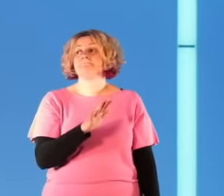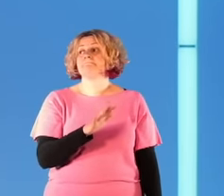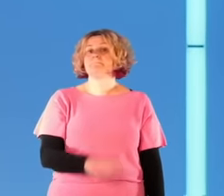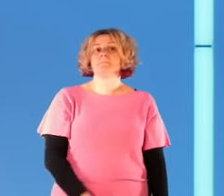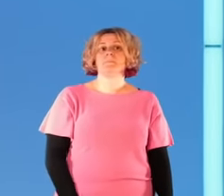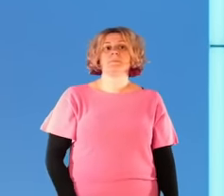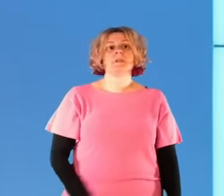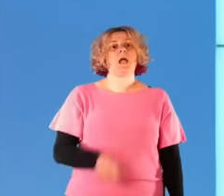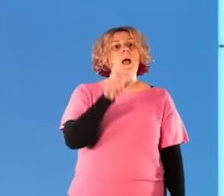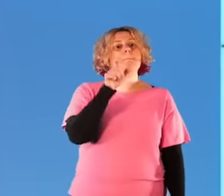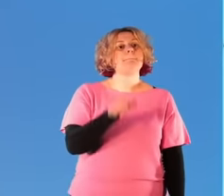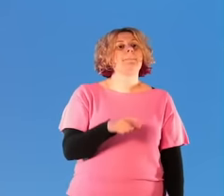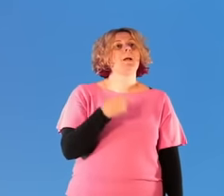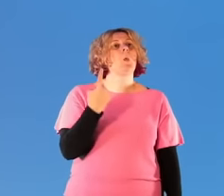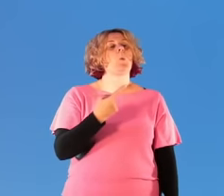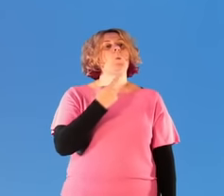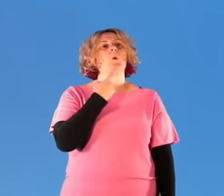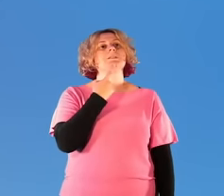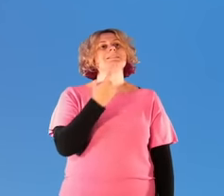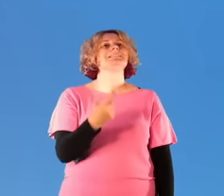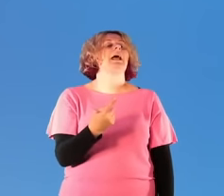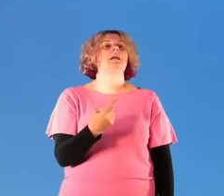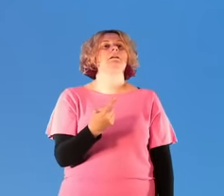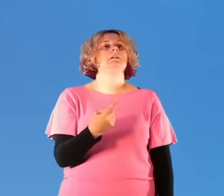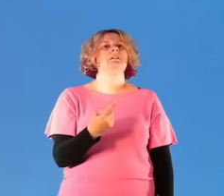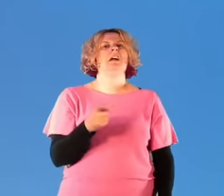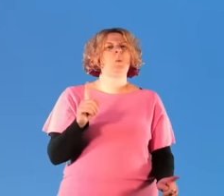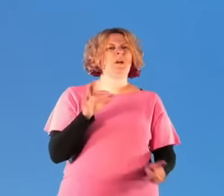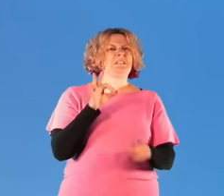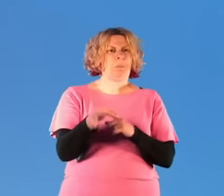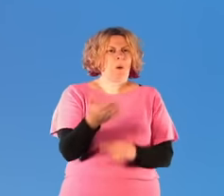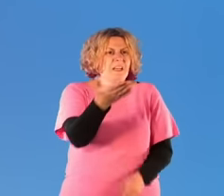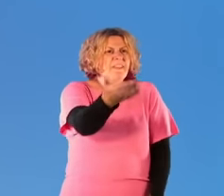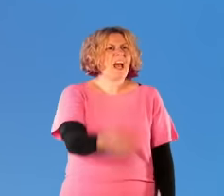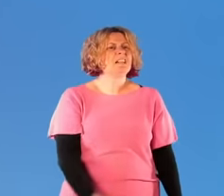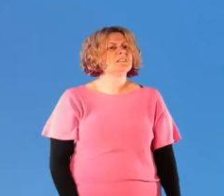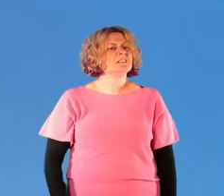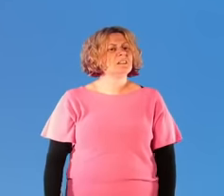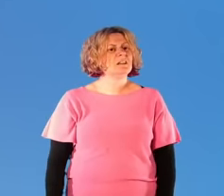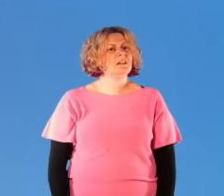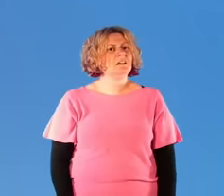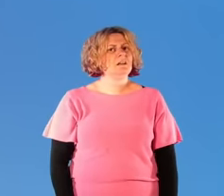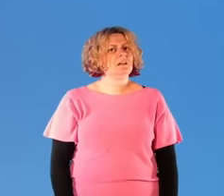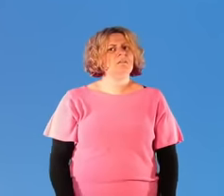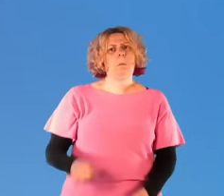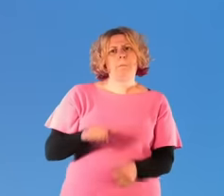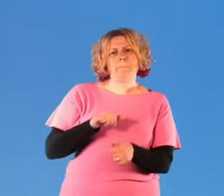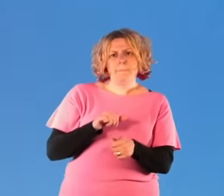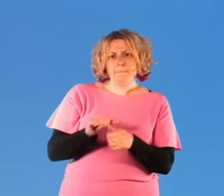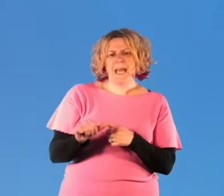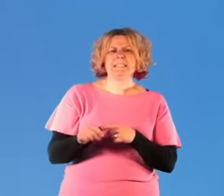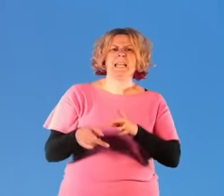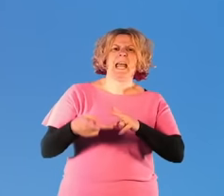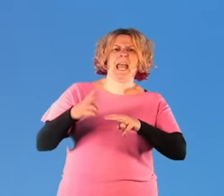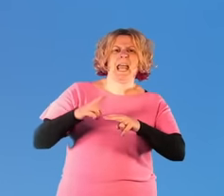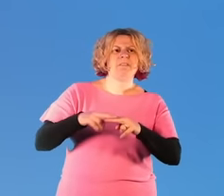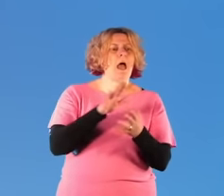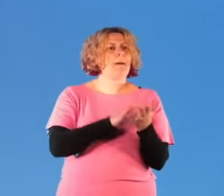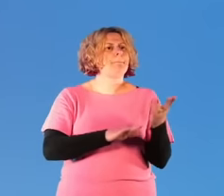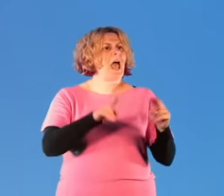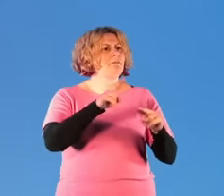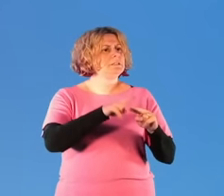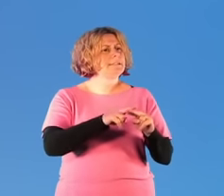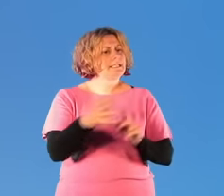course, what's the point of that? Wouldn't it have been better if his parents had